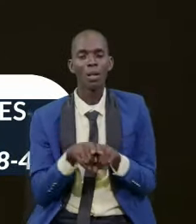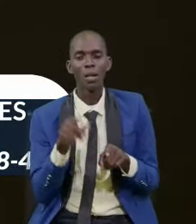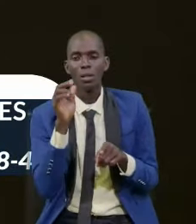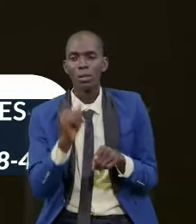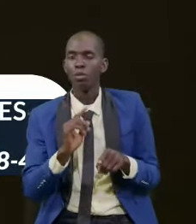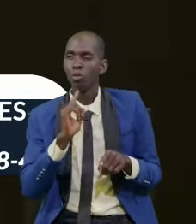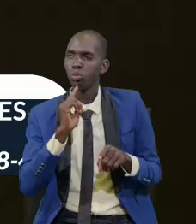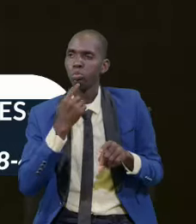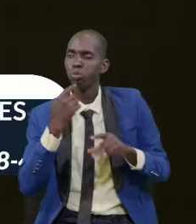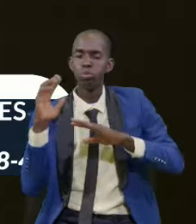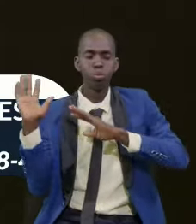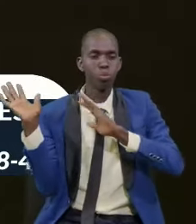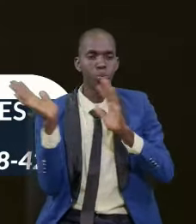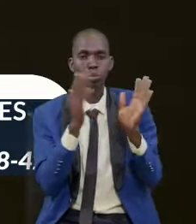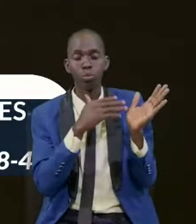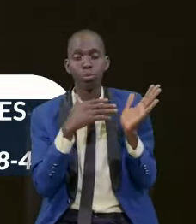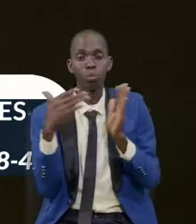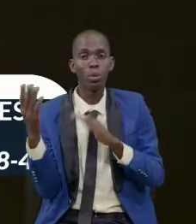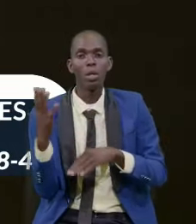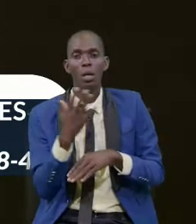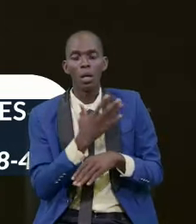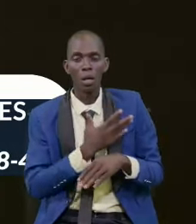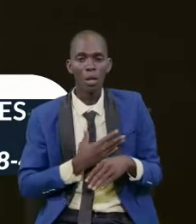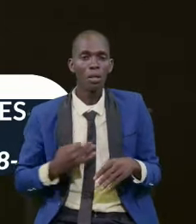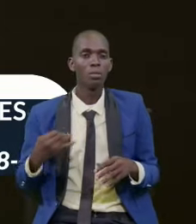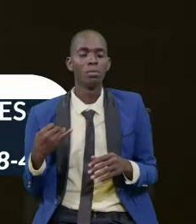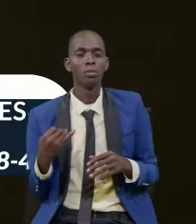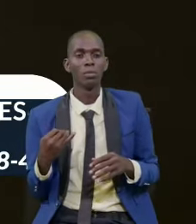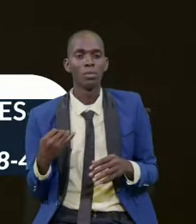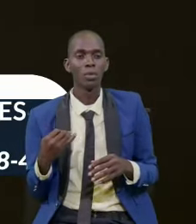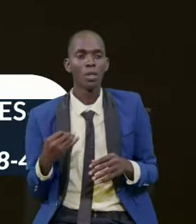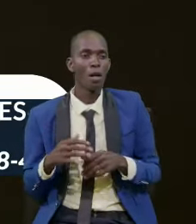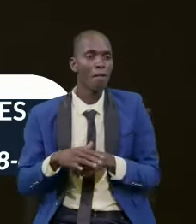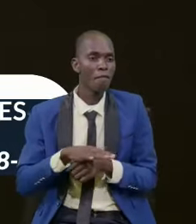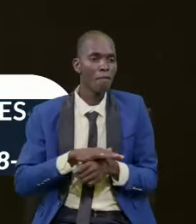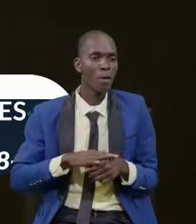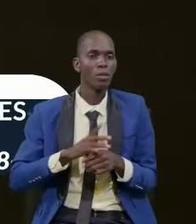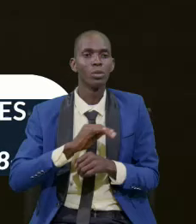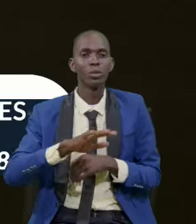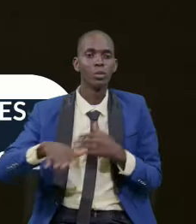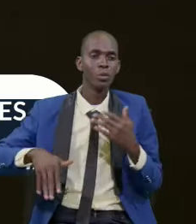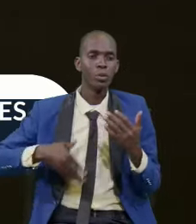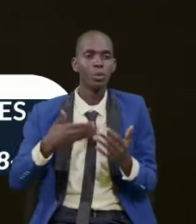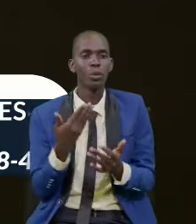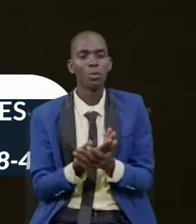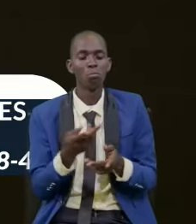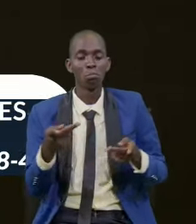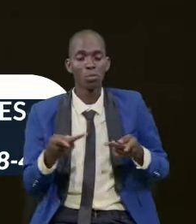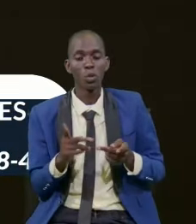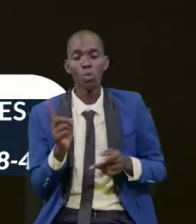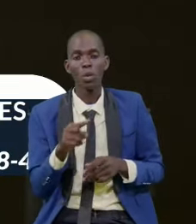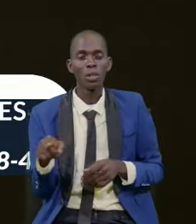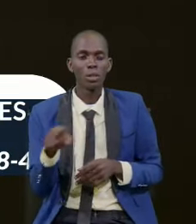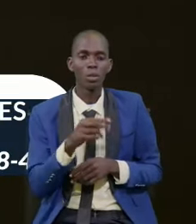rushing mighty wind. And it sat, it filled the whole house where they